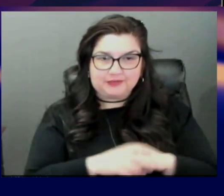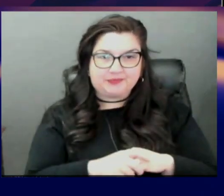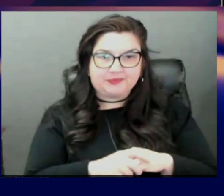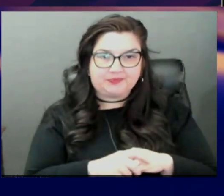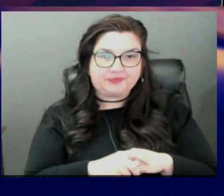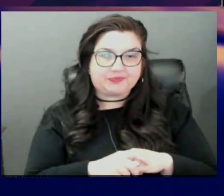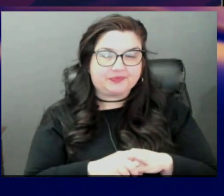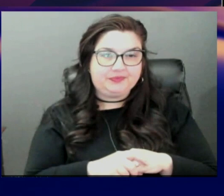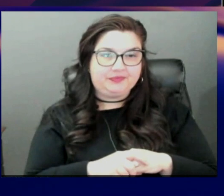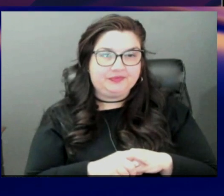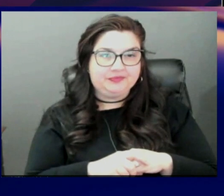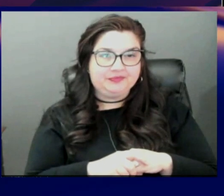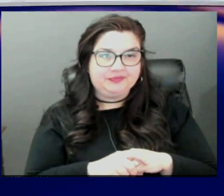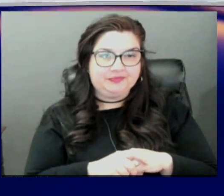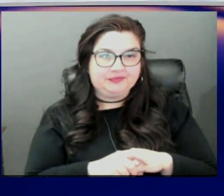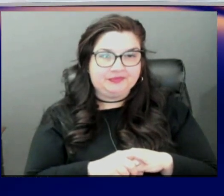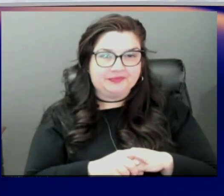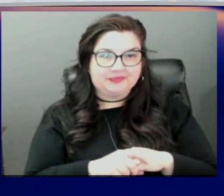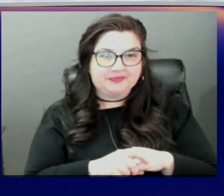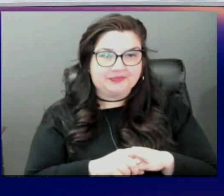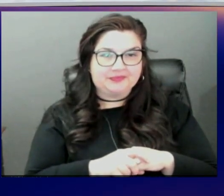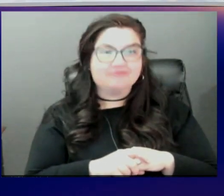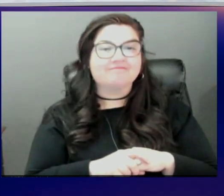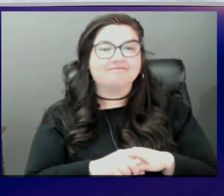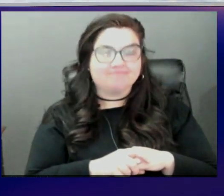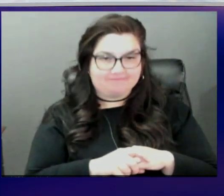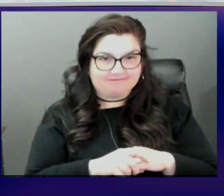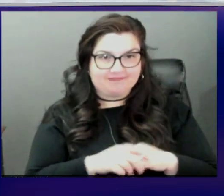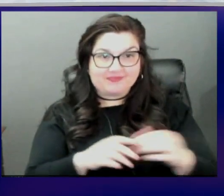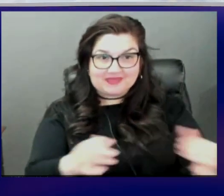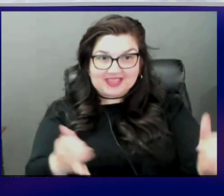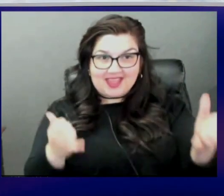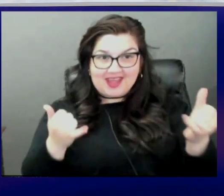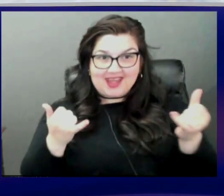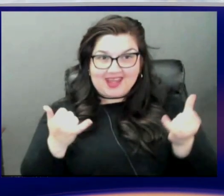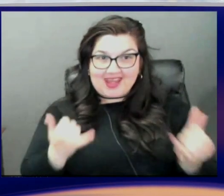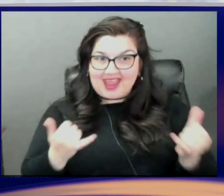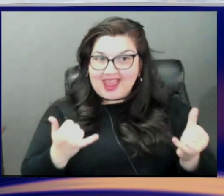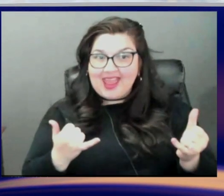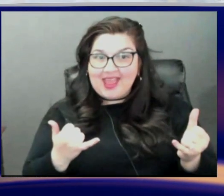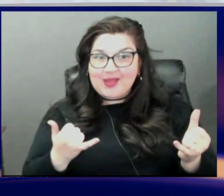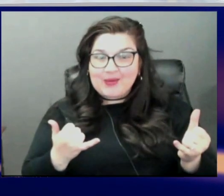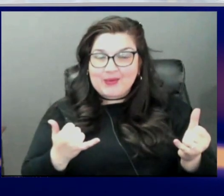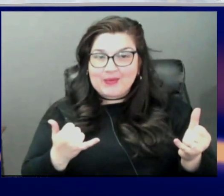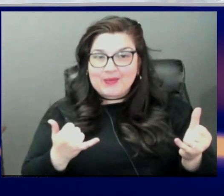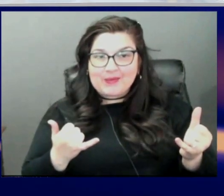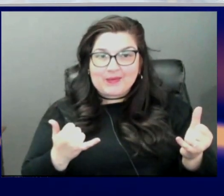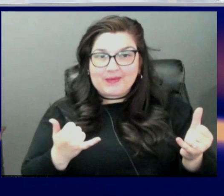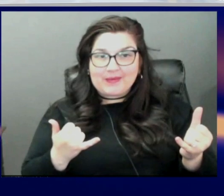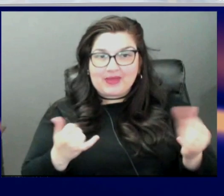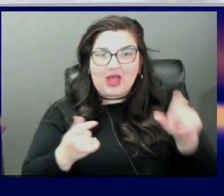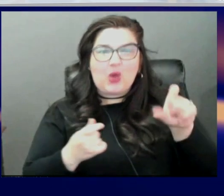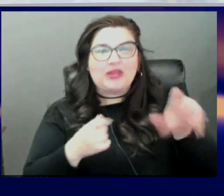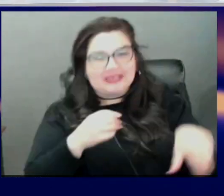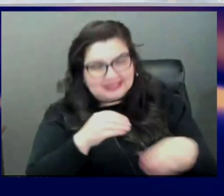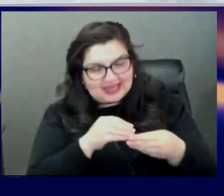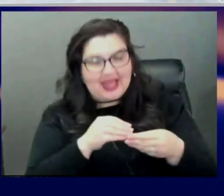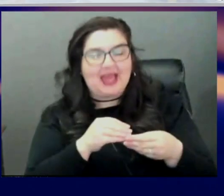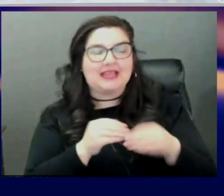And now needed to add CSS. There we